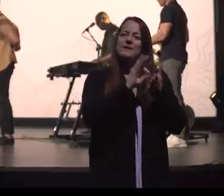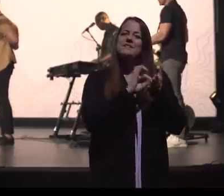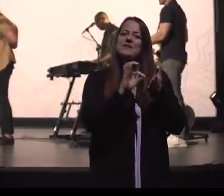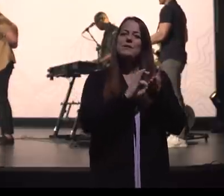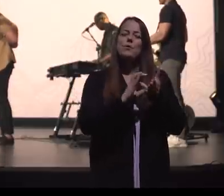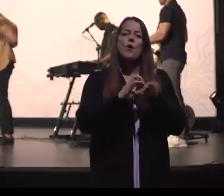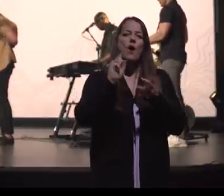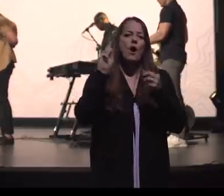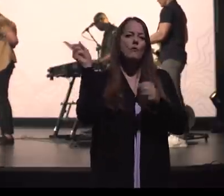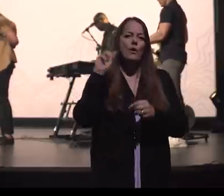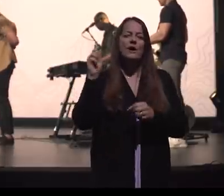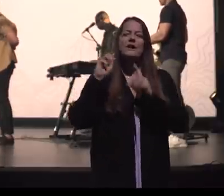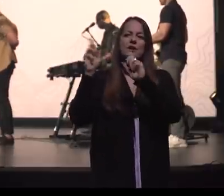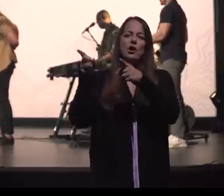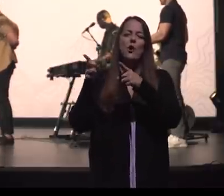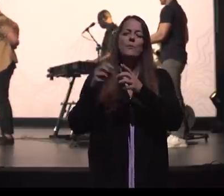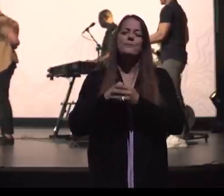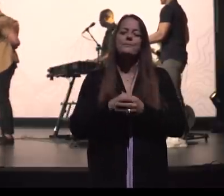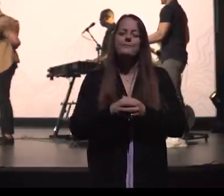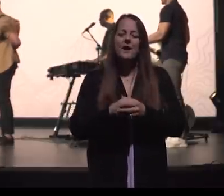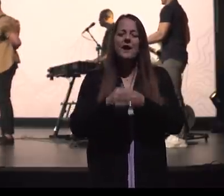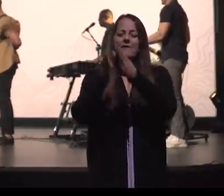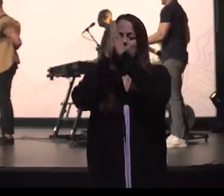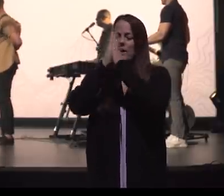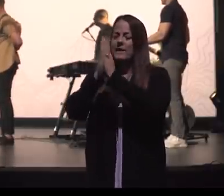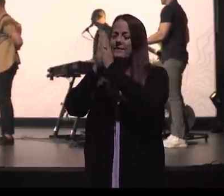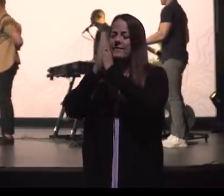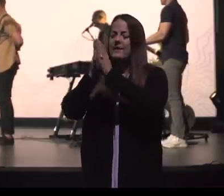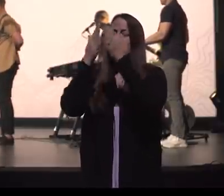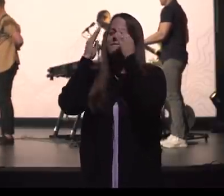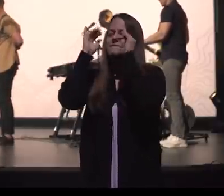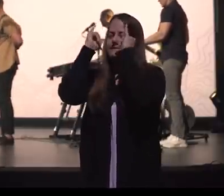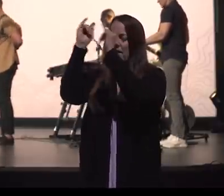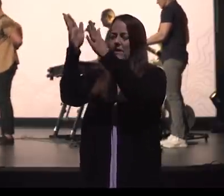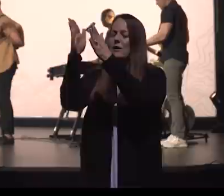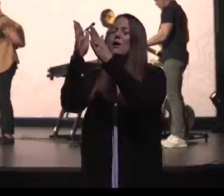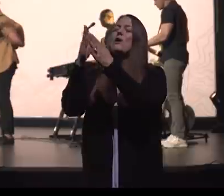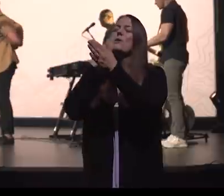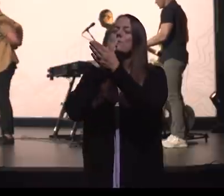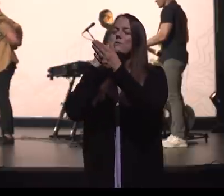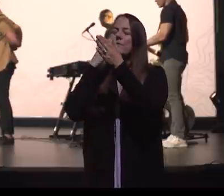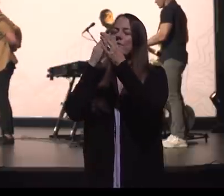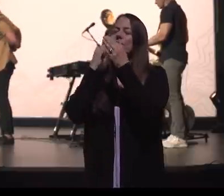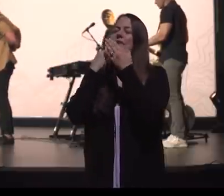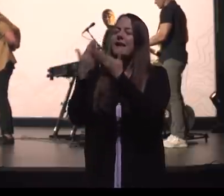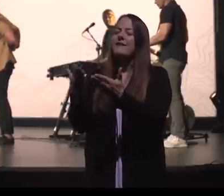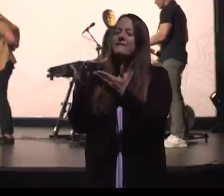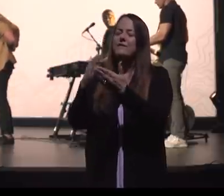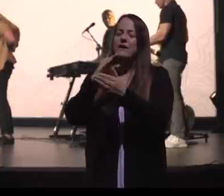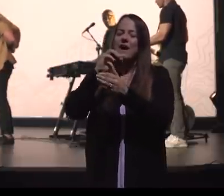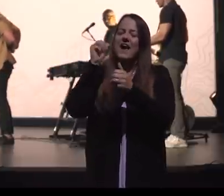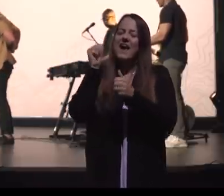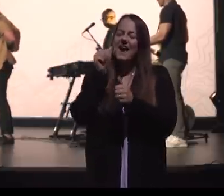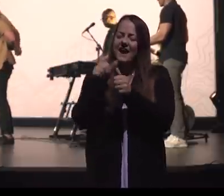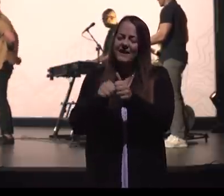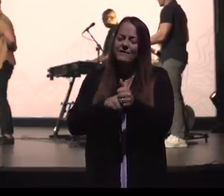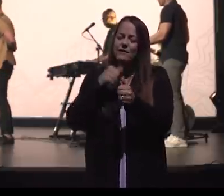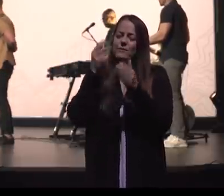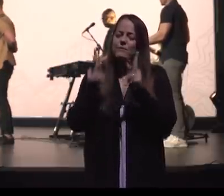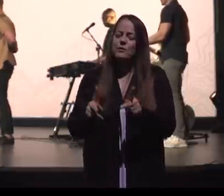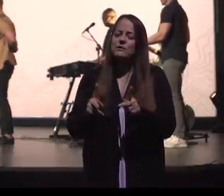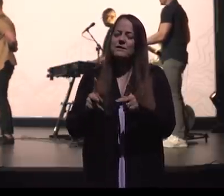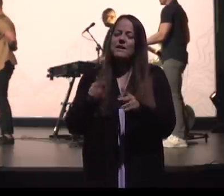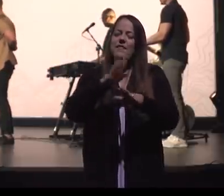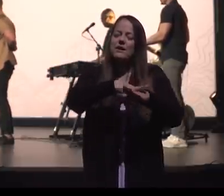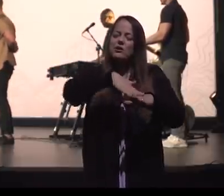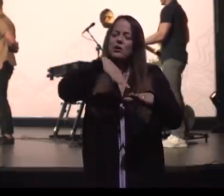where you can go to get baptized. Let's pray together. Father, thank you for every person here today that knows right now that you're